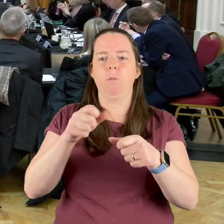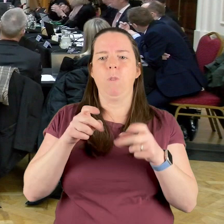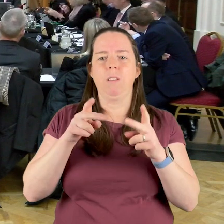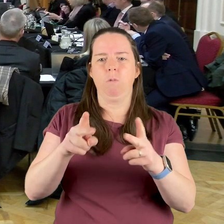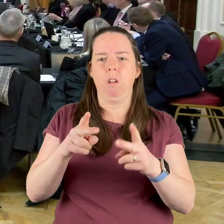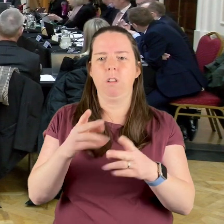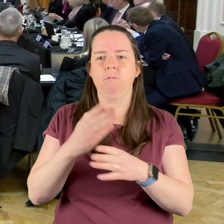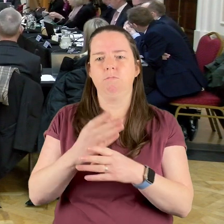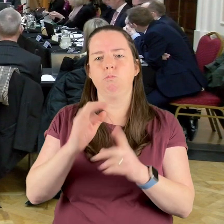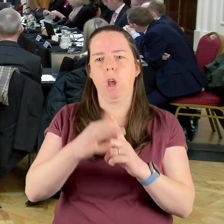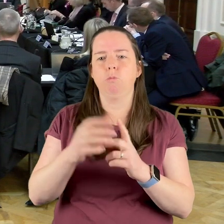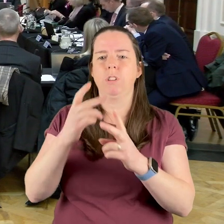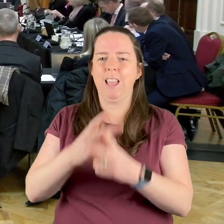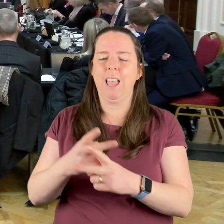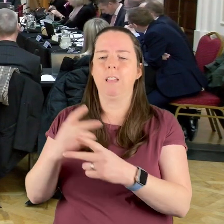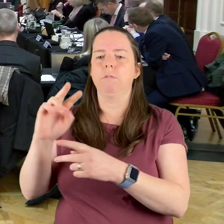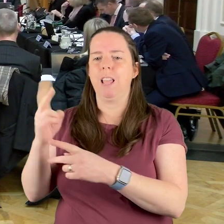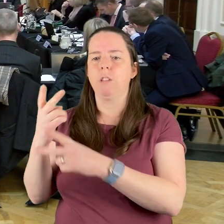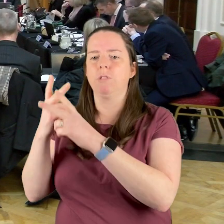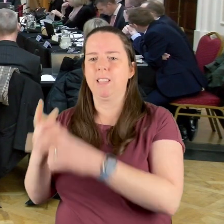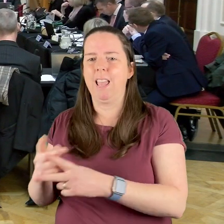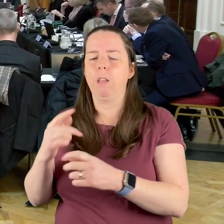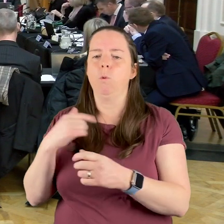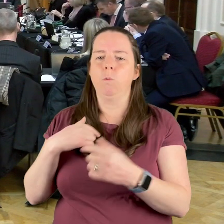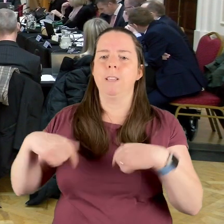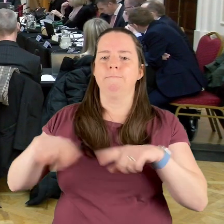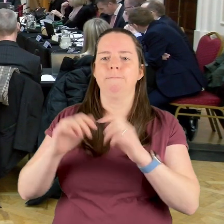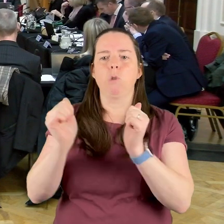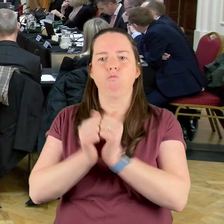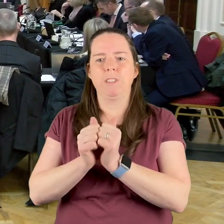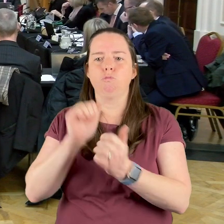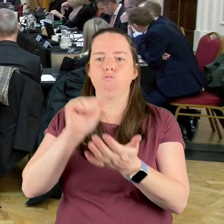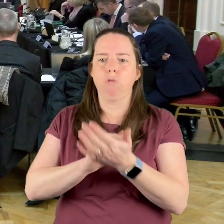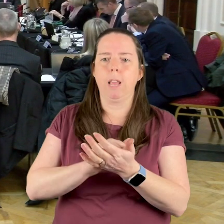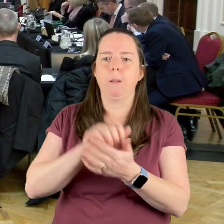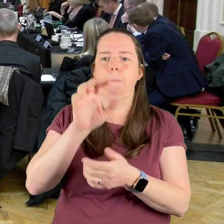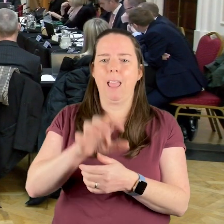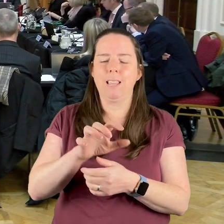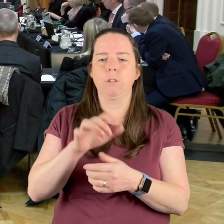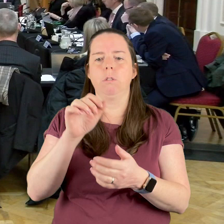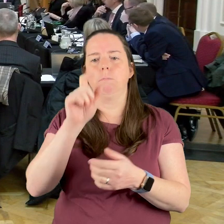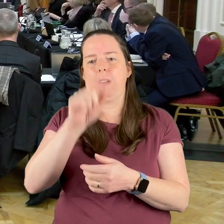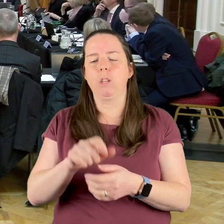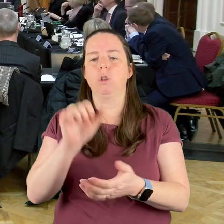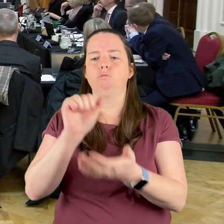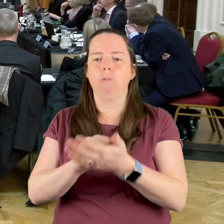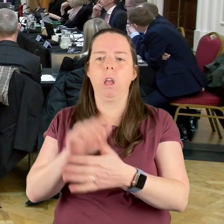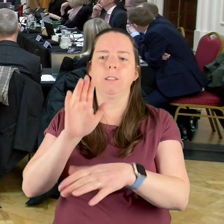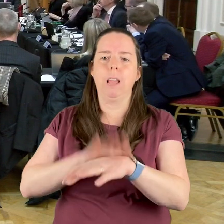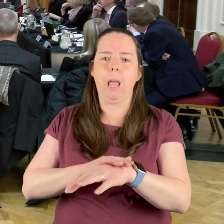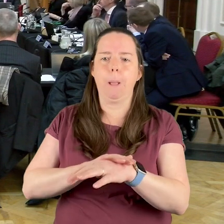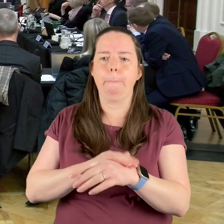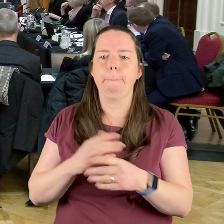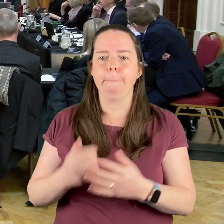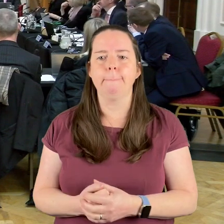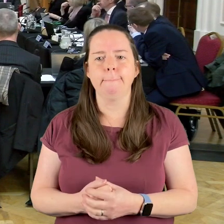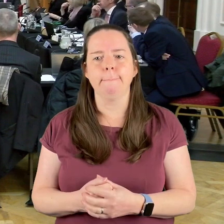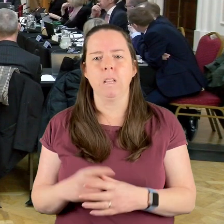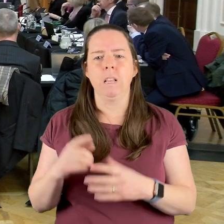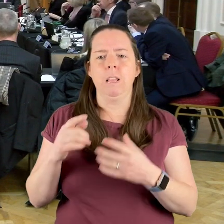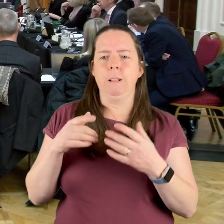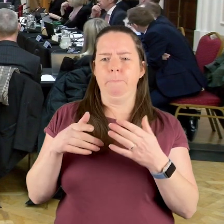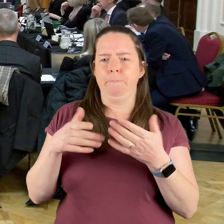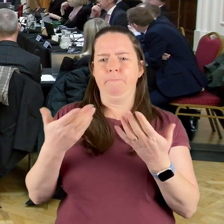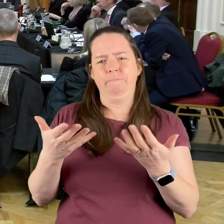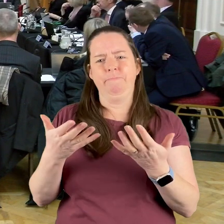the pathway work is making sure that between primary and secondary care, we collectively agree the right place to get the patient at the